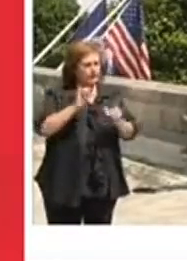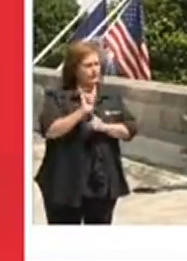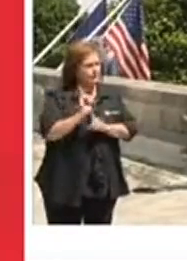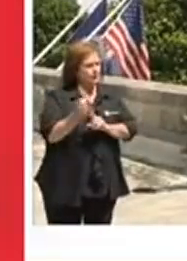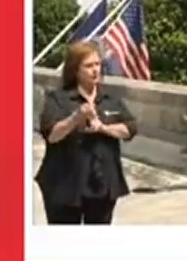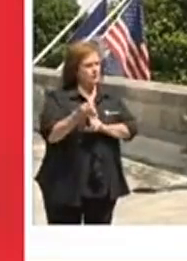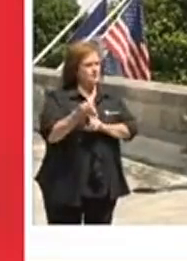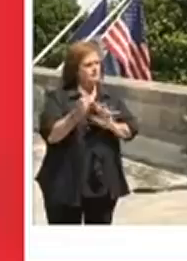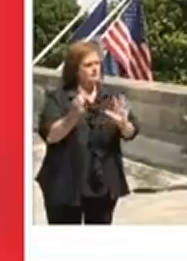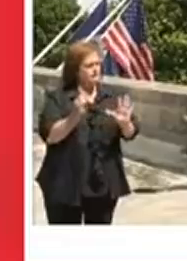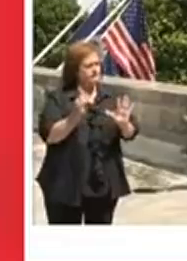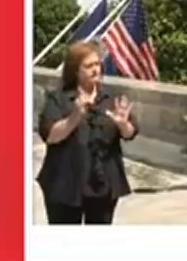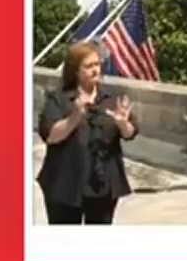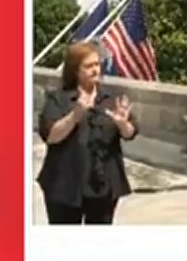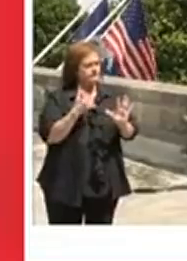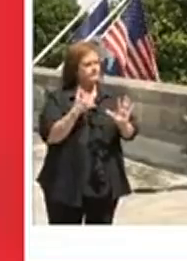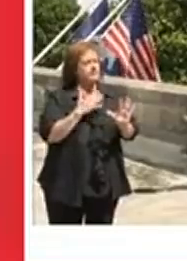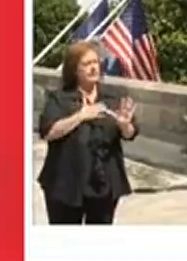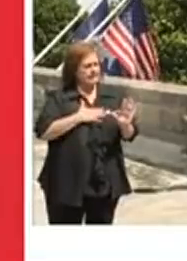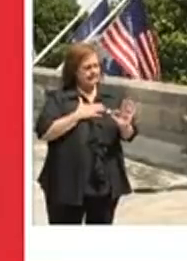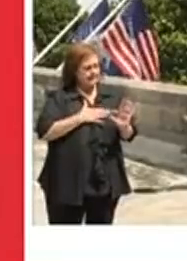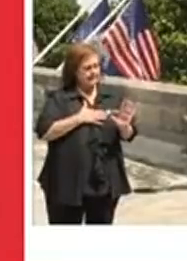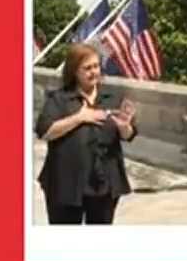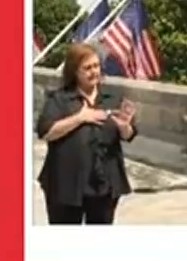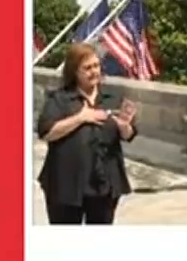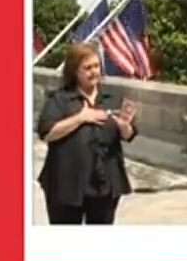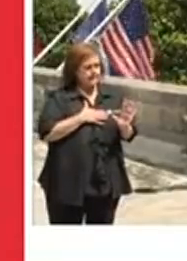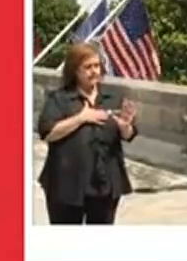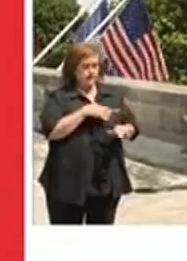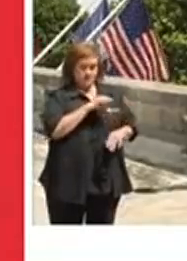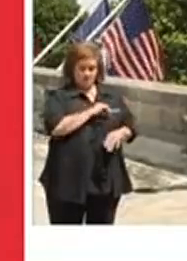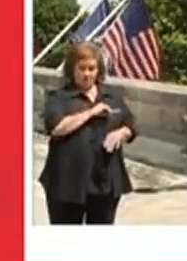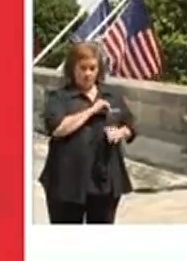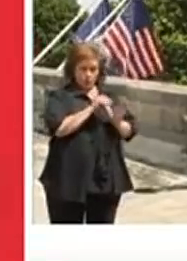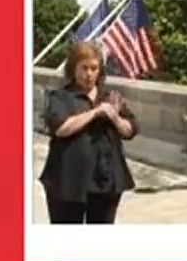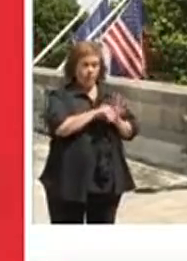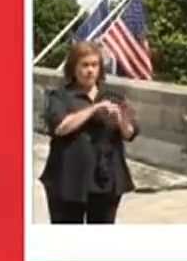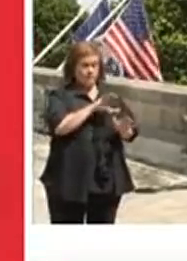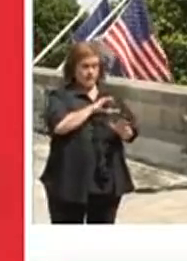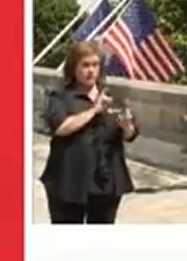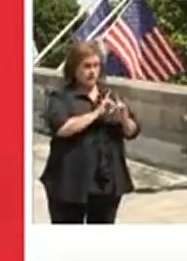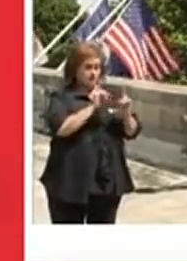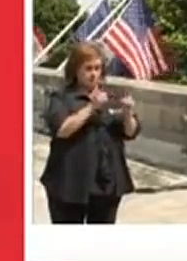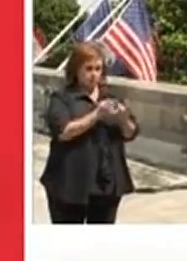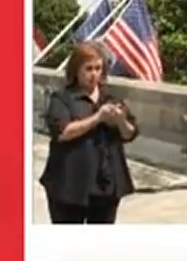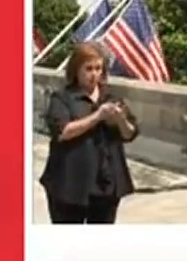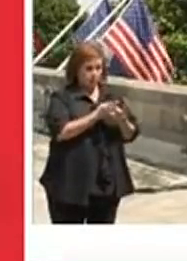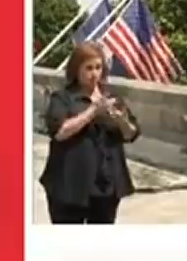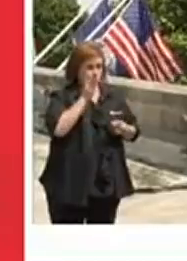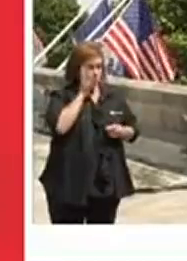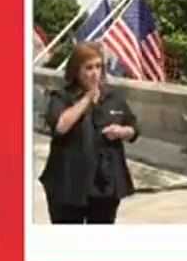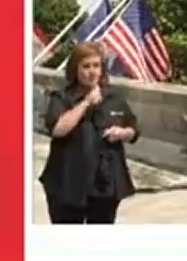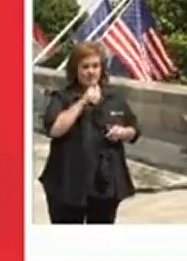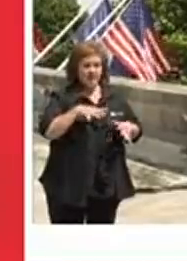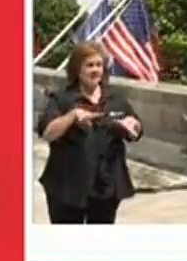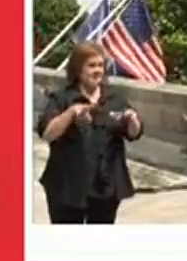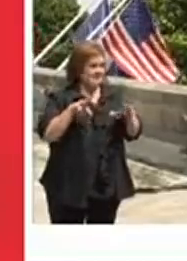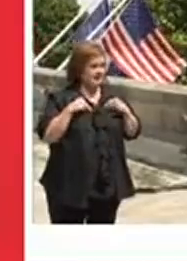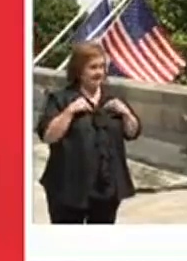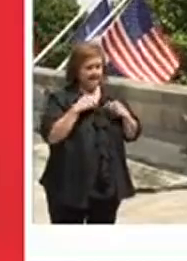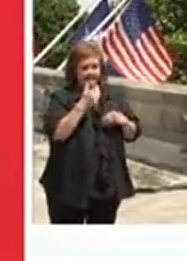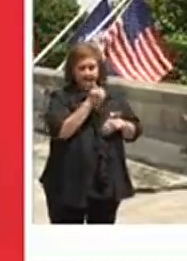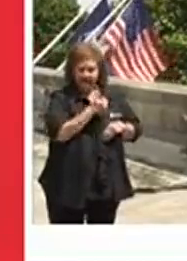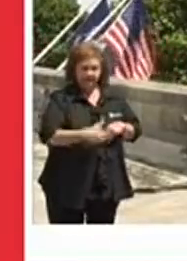And we're asking you to please take notice. The New Orleans Police Department will not and shall not condone or tolerate any